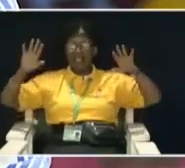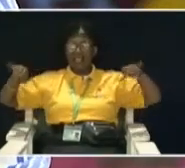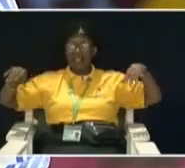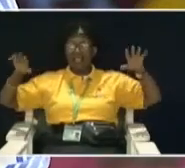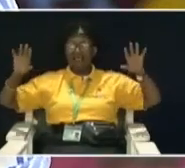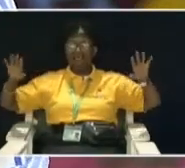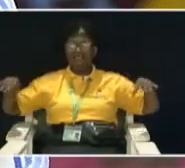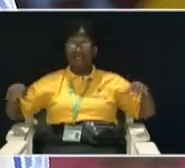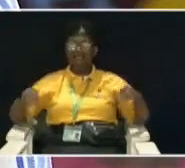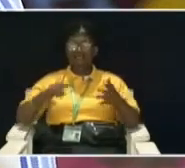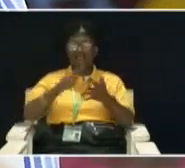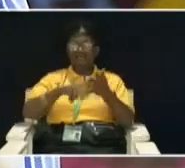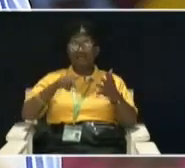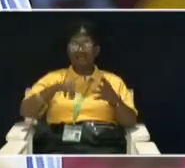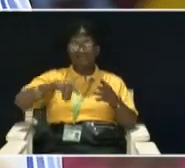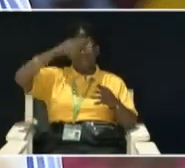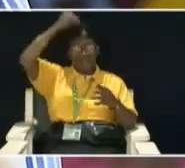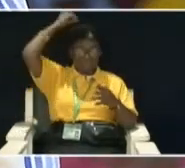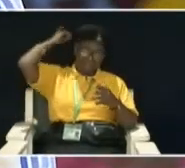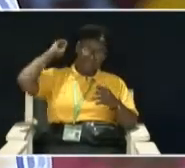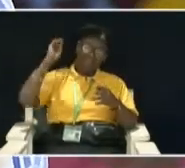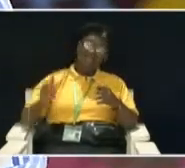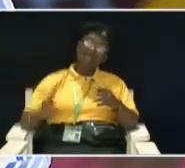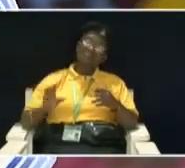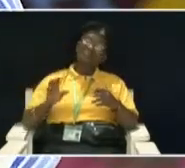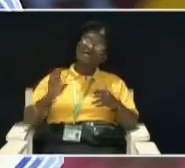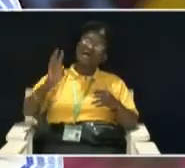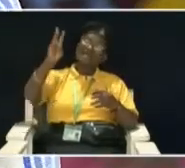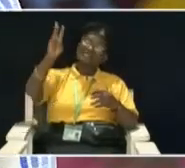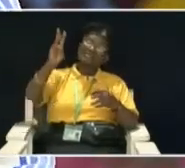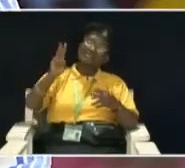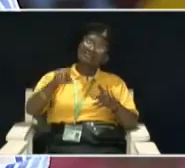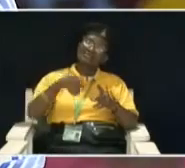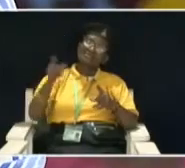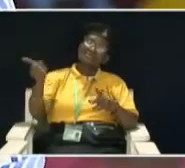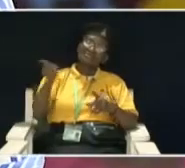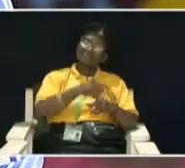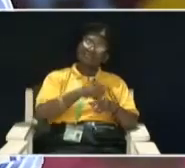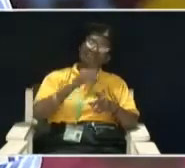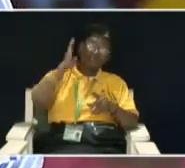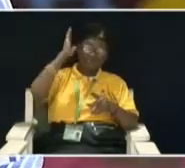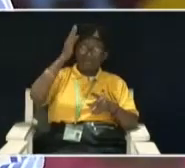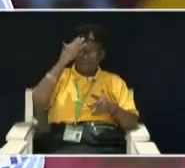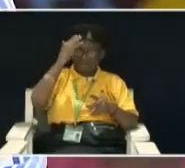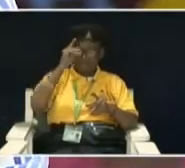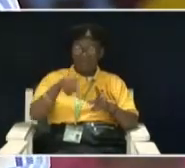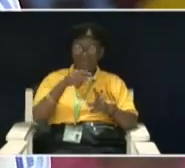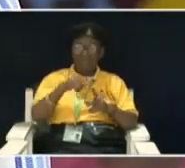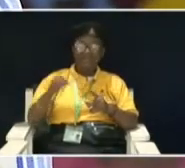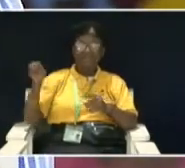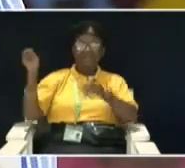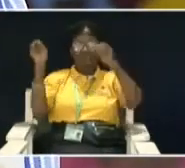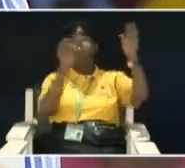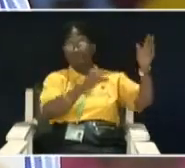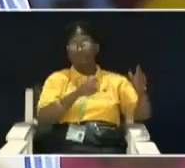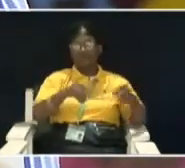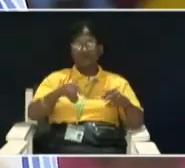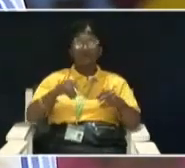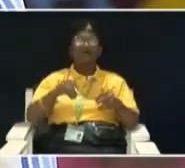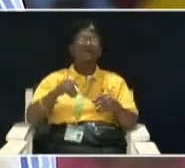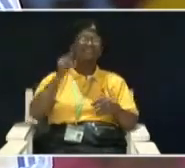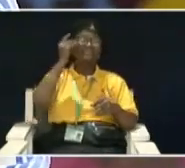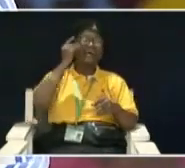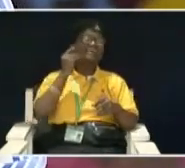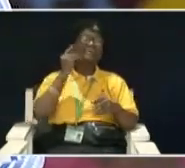If you read Daniel chapter 6, you know when they threw Daniel into the den of lions, an